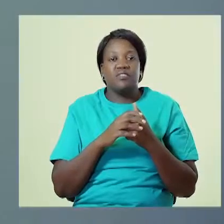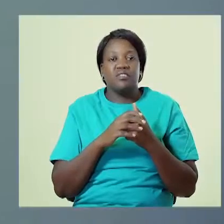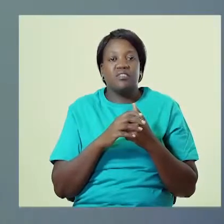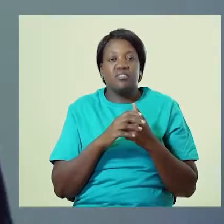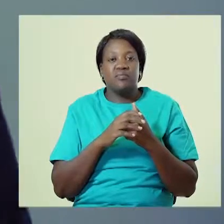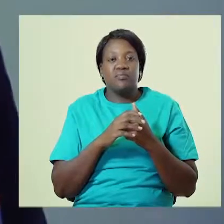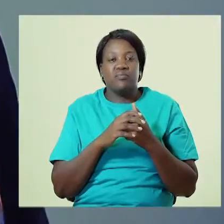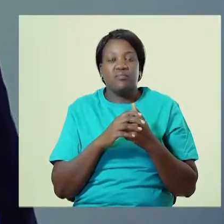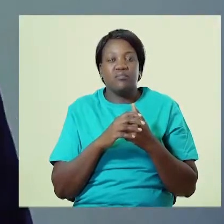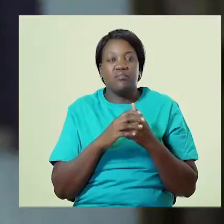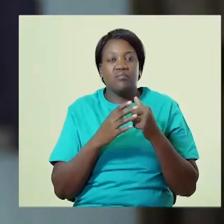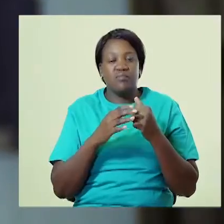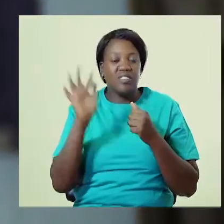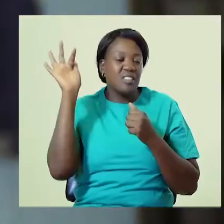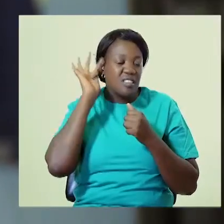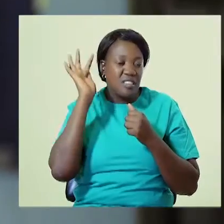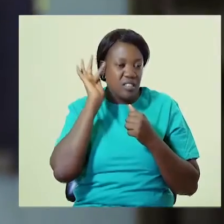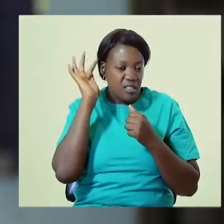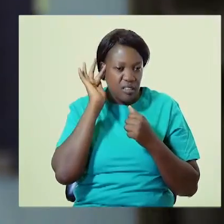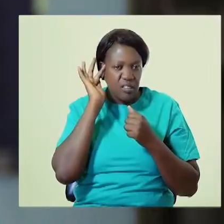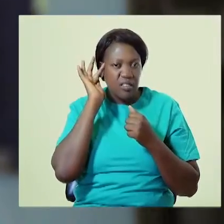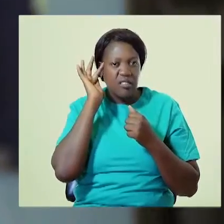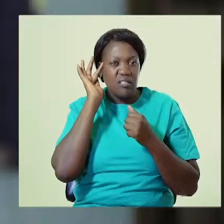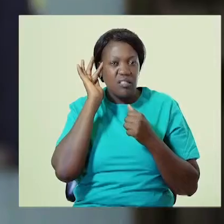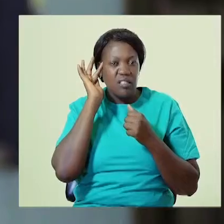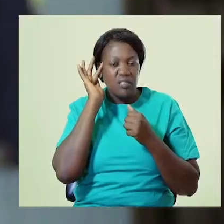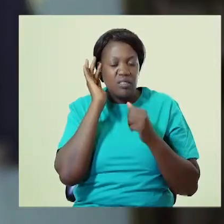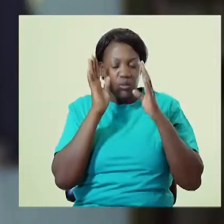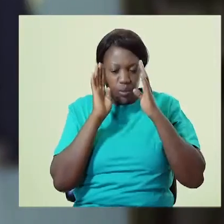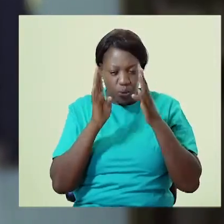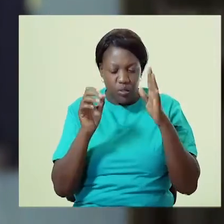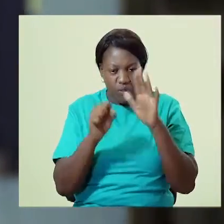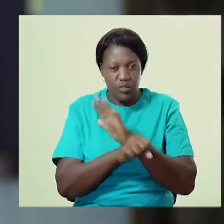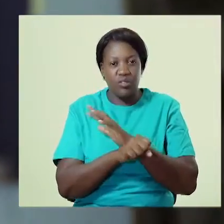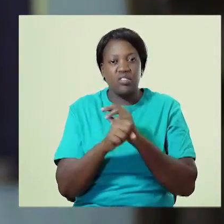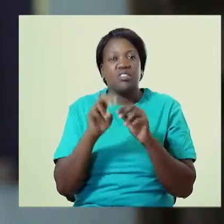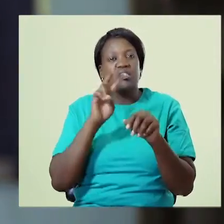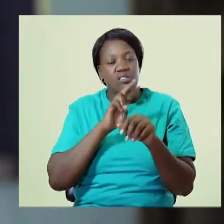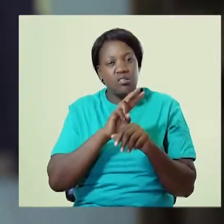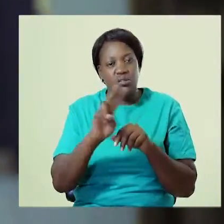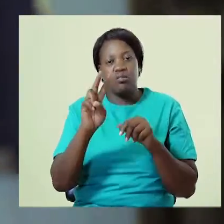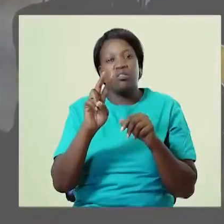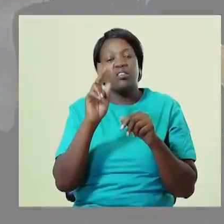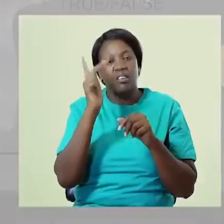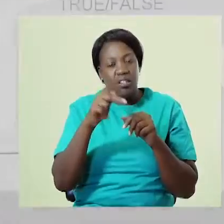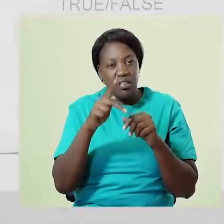attentively during the first reading so that you can listen during the second reading whether you have made the right